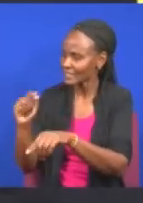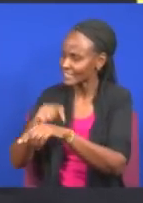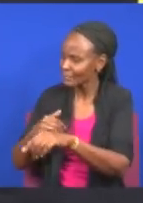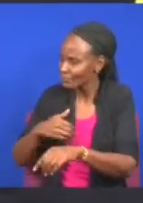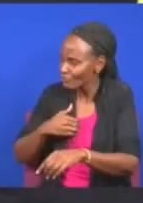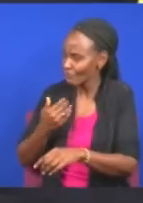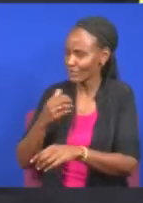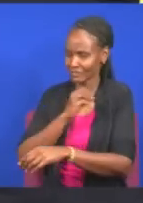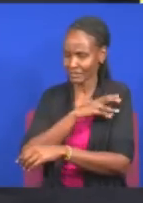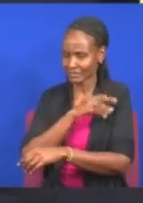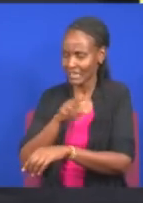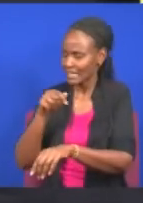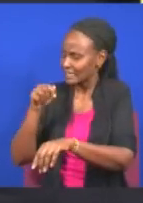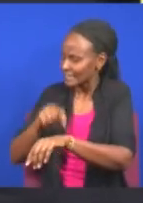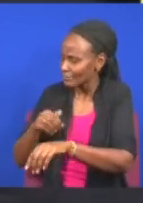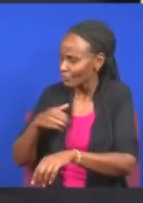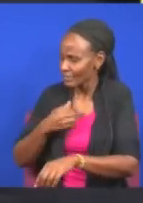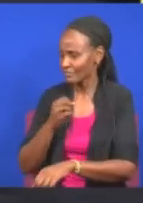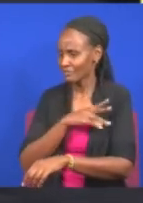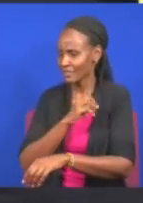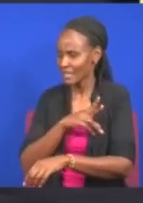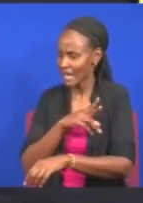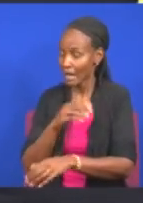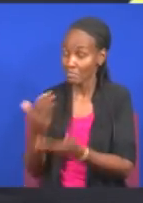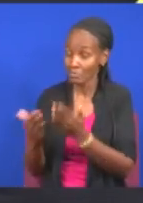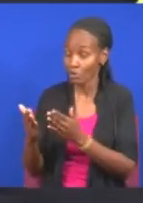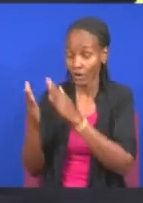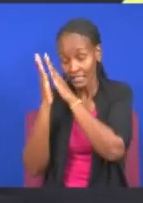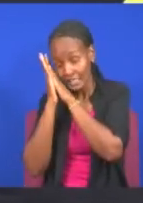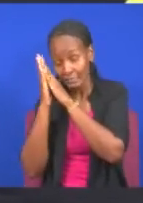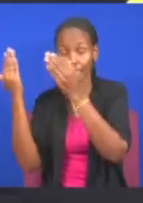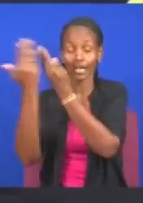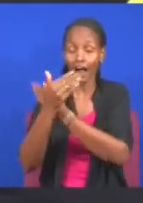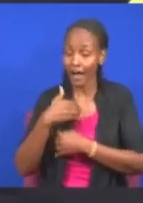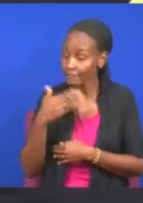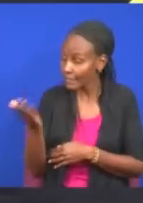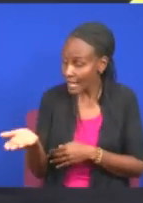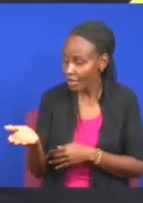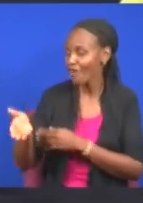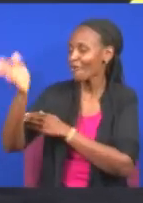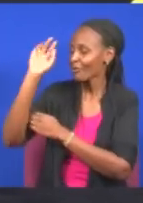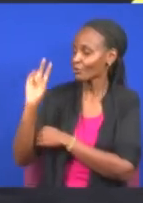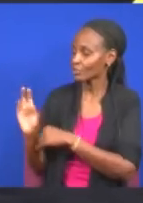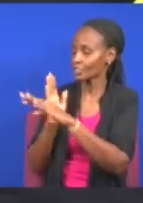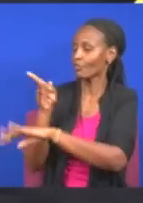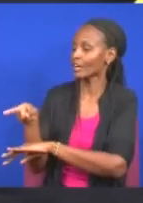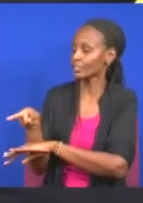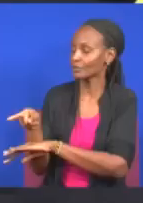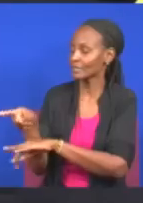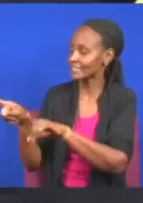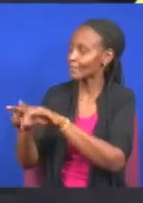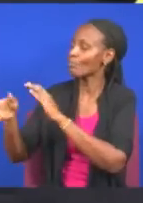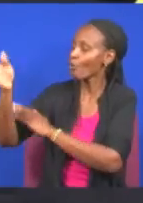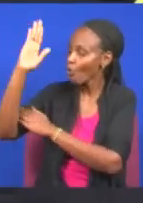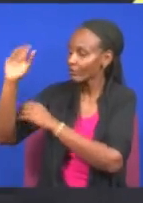scared, when you're frightened, maybe when you're sleeping and there's darkness, God is there watching over you. Oh. He protects